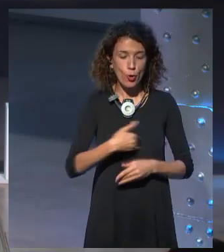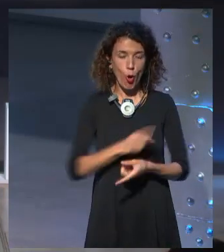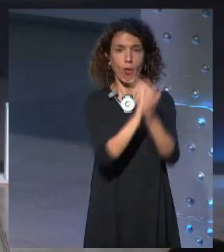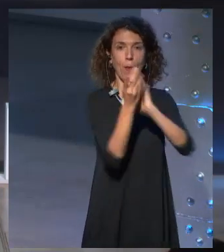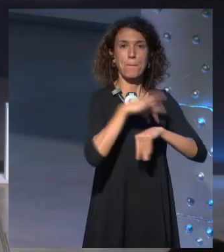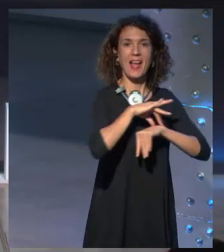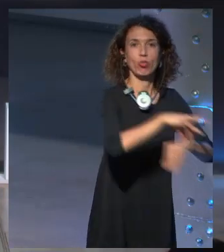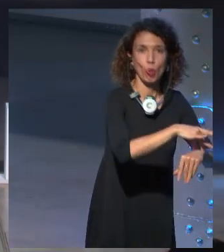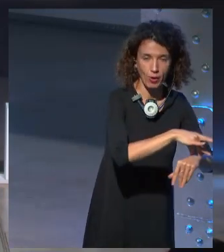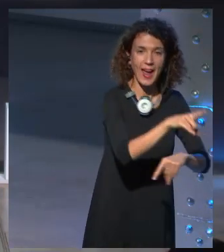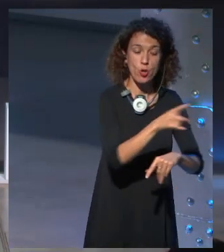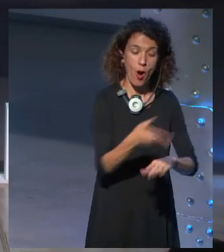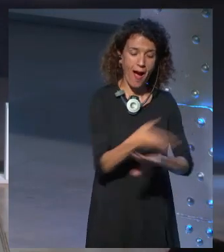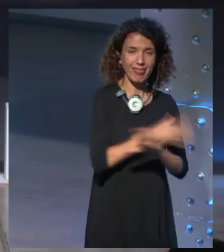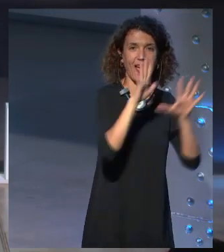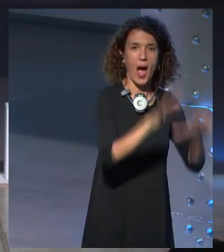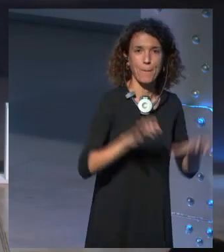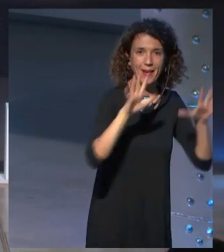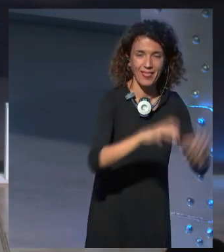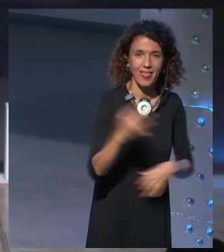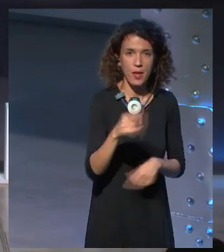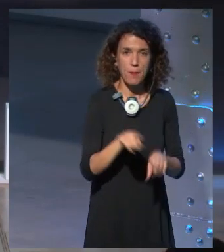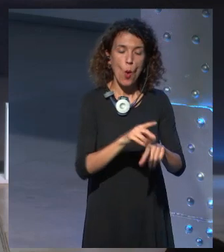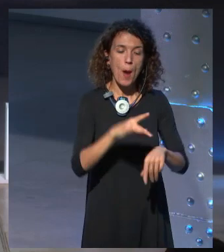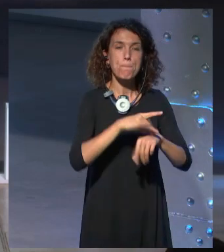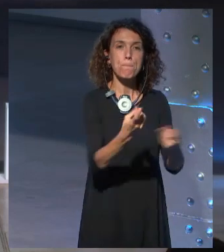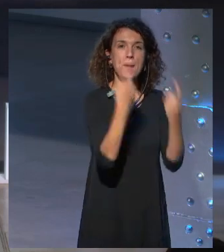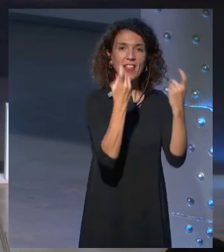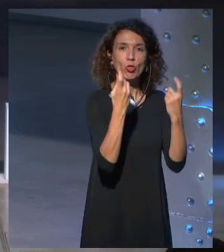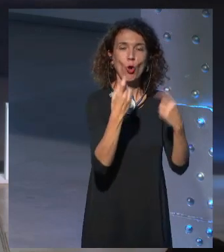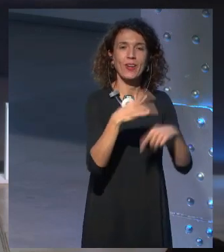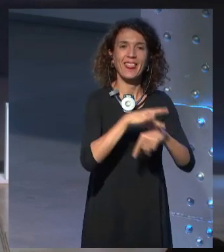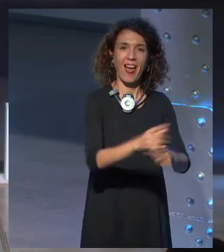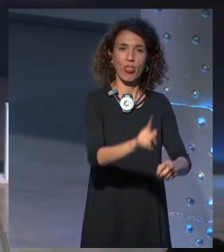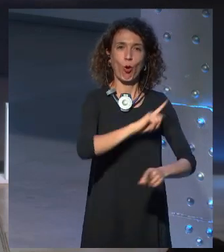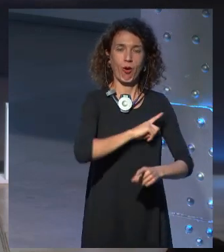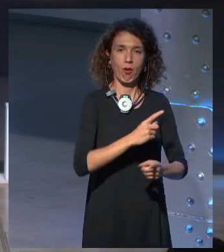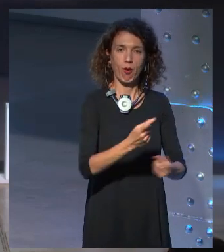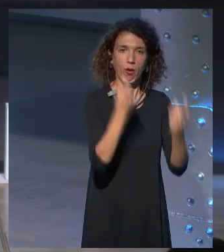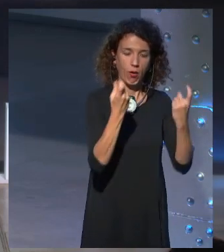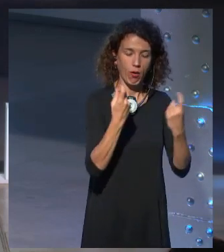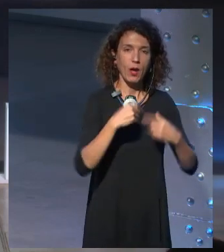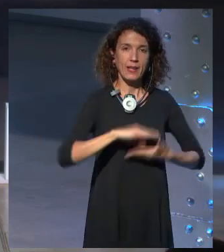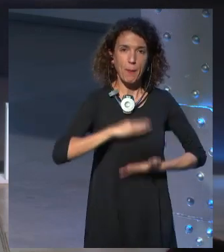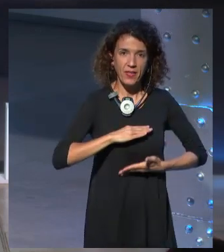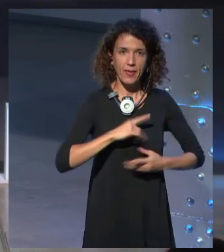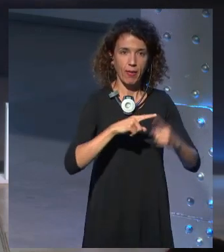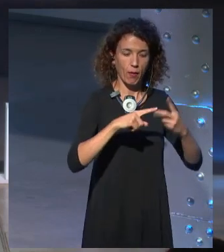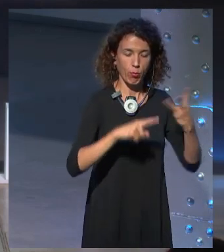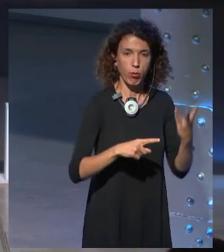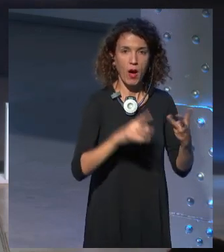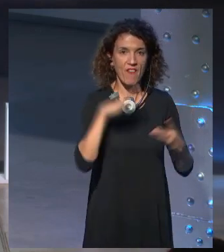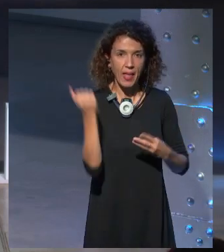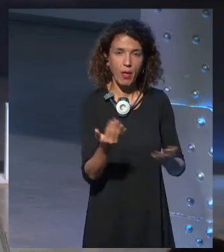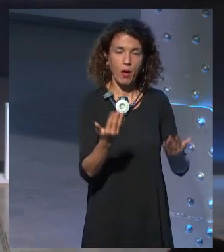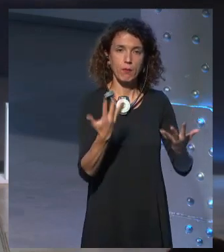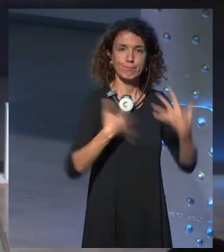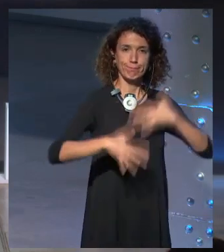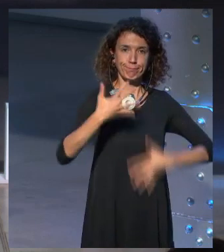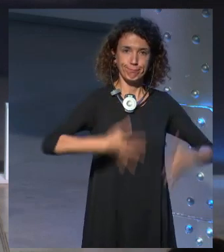have to be mentored. They have to be learning around the same kinds of skills and competencies and have those experiences so that they can then teach